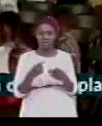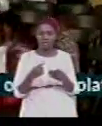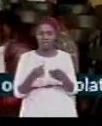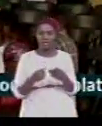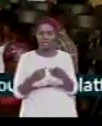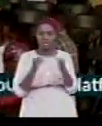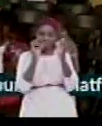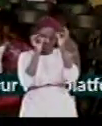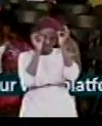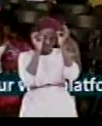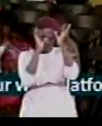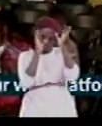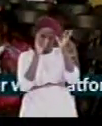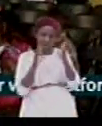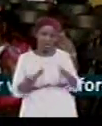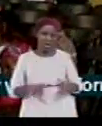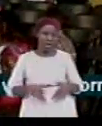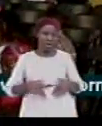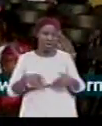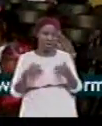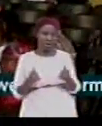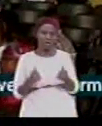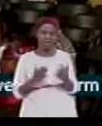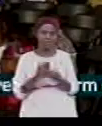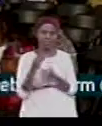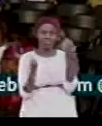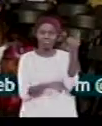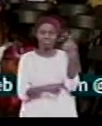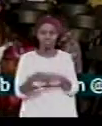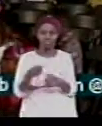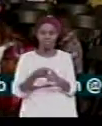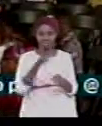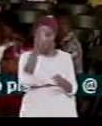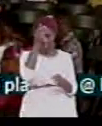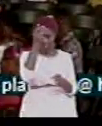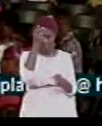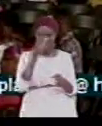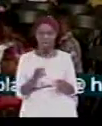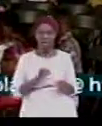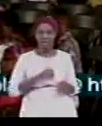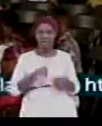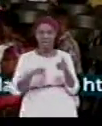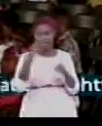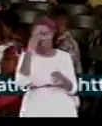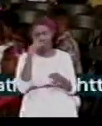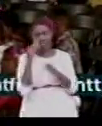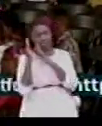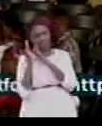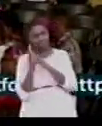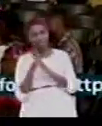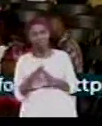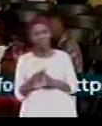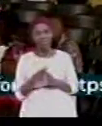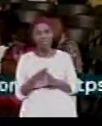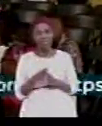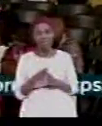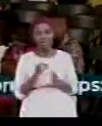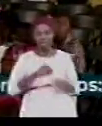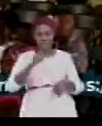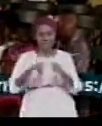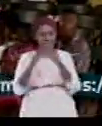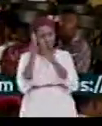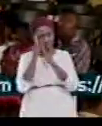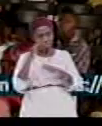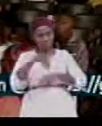been able to sleep for several nights now due to bad dream and horrible immigrations. And these have affected my health so